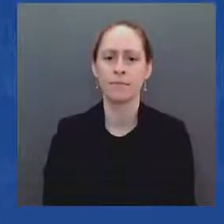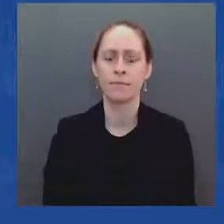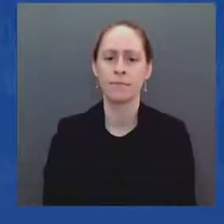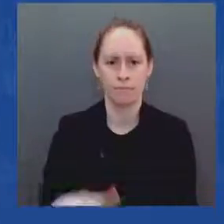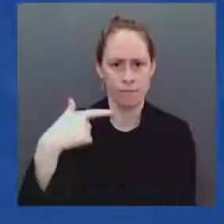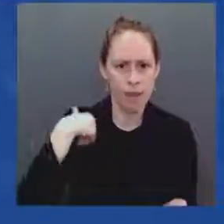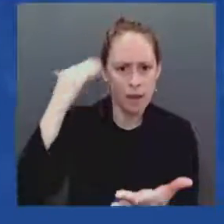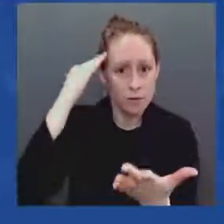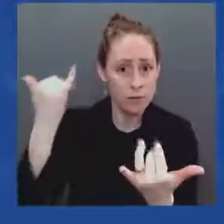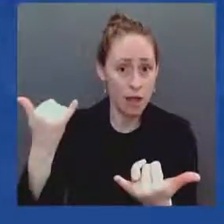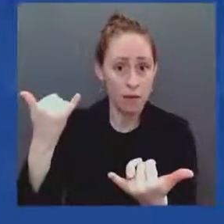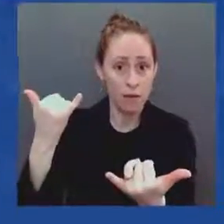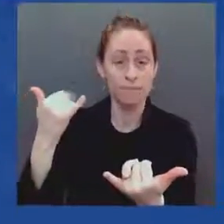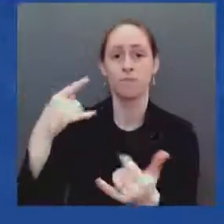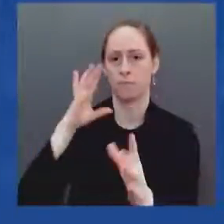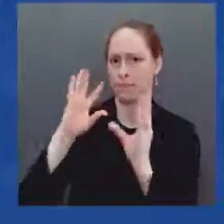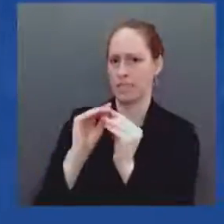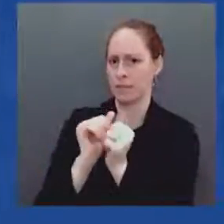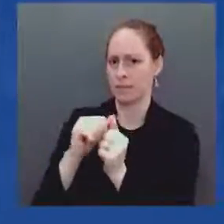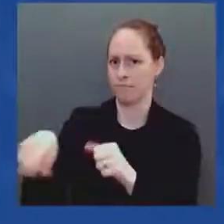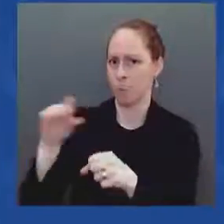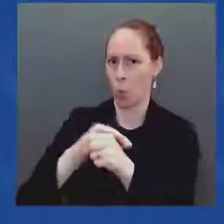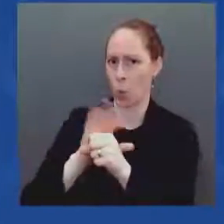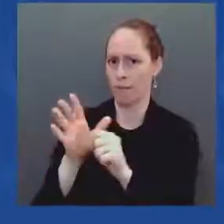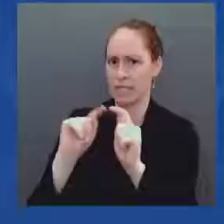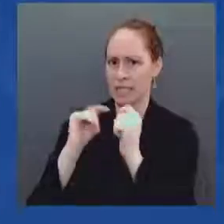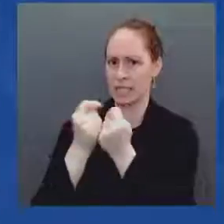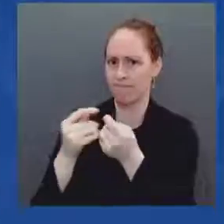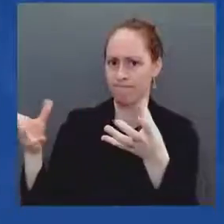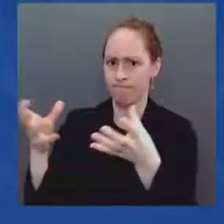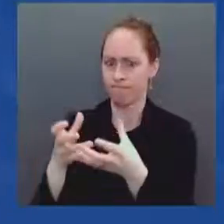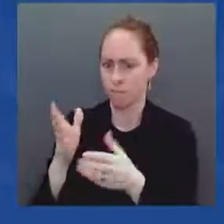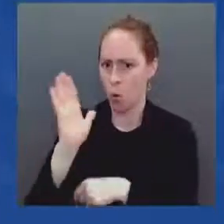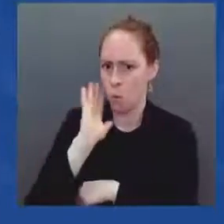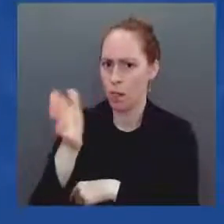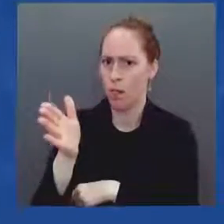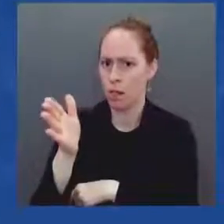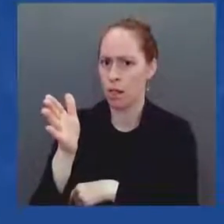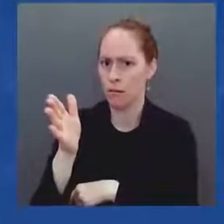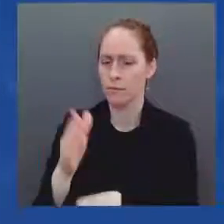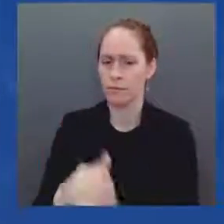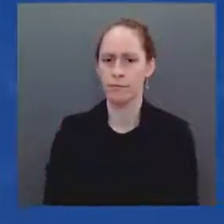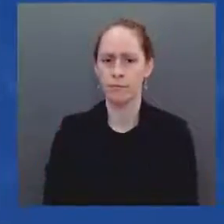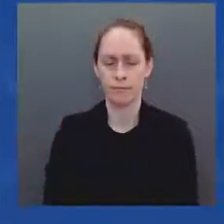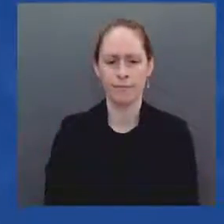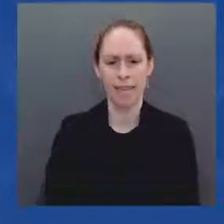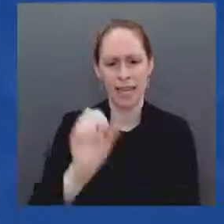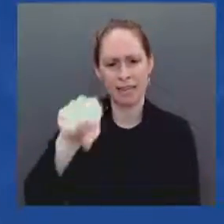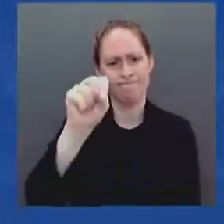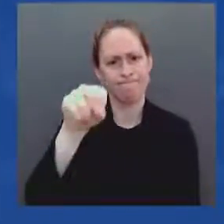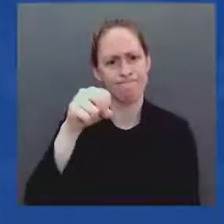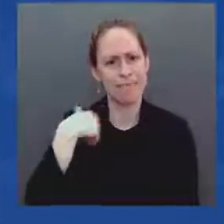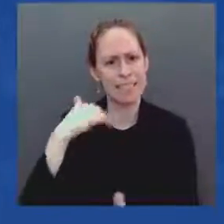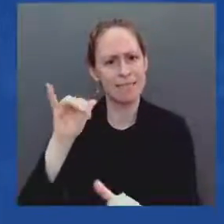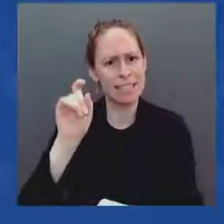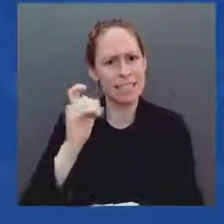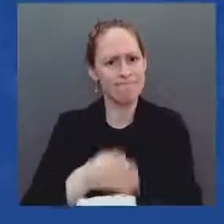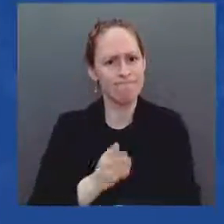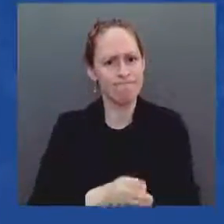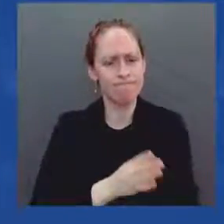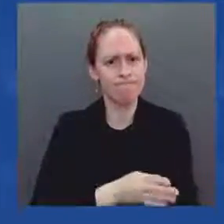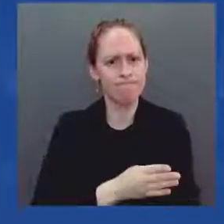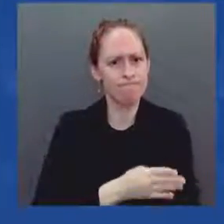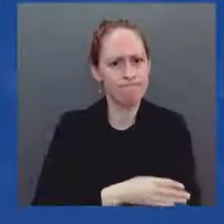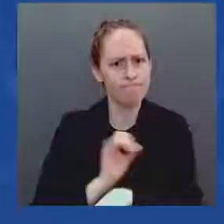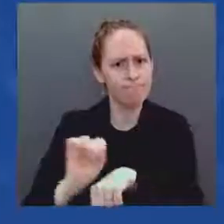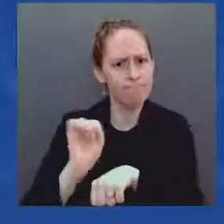in here. We got a way to go on that, in my view, but we're moving. And I think it's all about making sure we have the